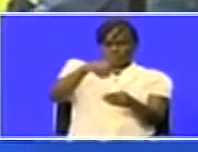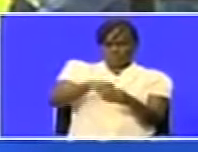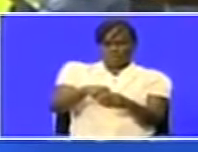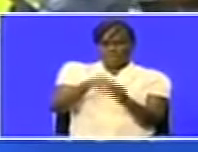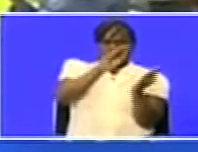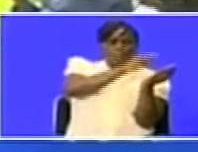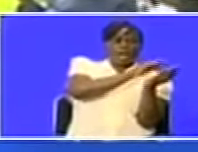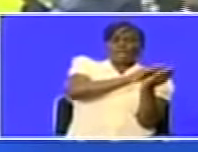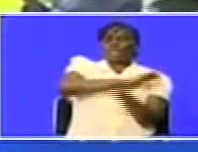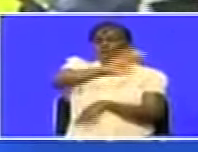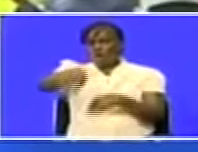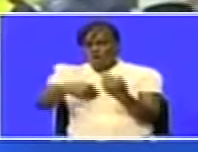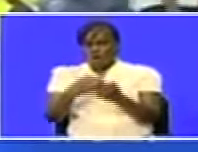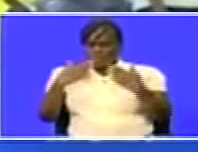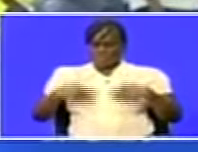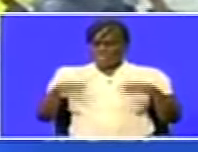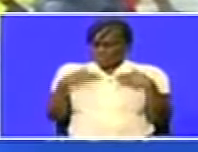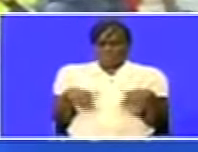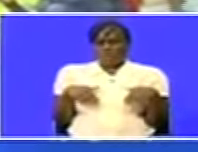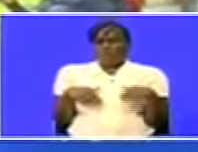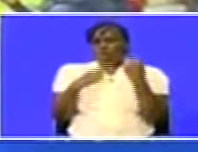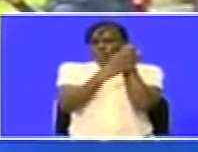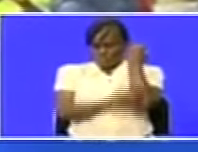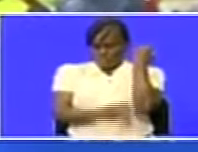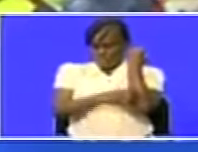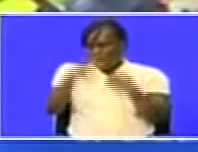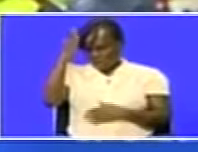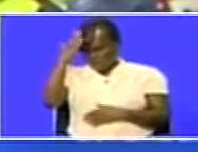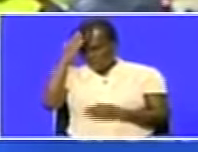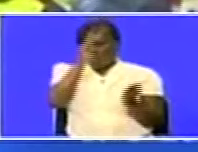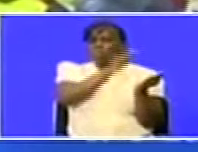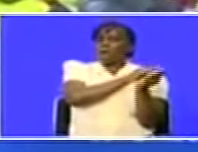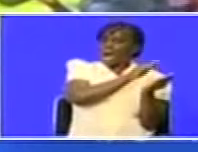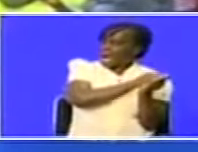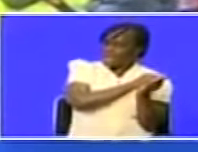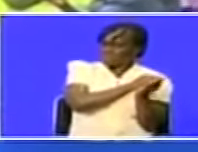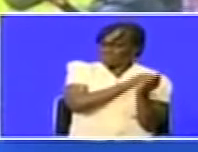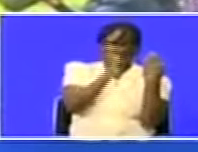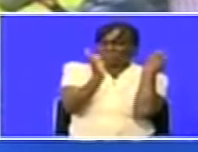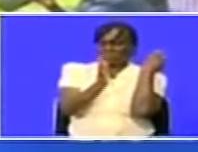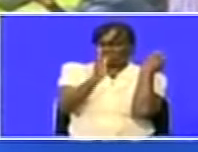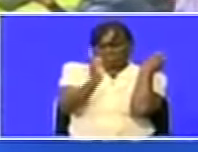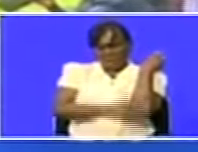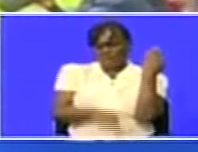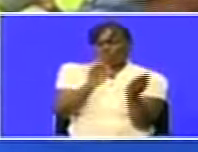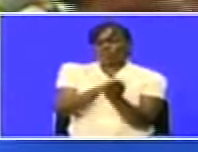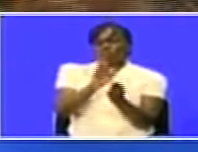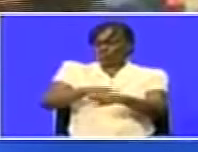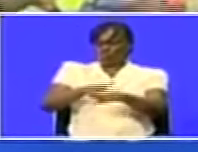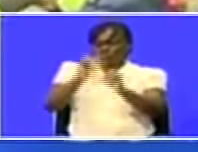Hizo benki ndogo zimefanya hata watu wa chini kabisa tumejua mambo ya pesa kwa kuweka kwa bank, kuchukua